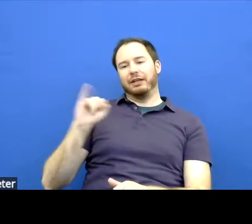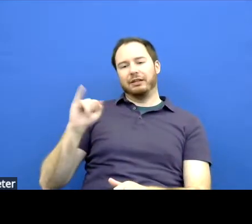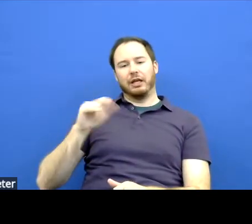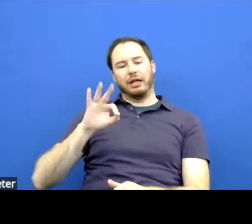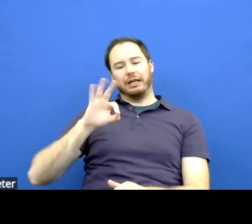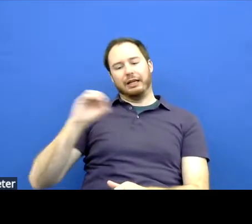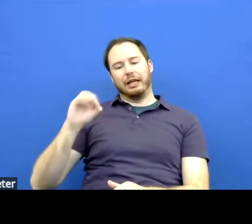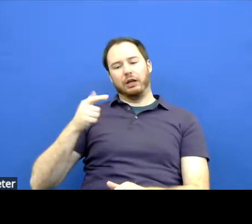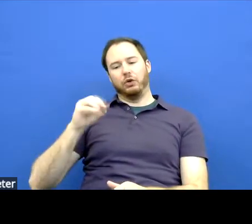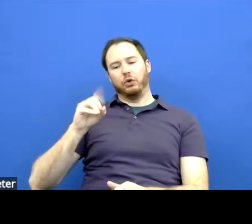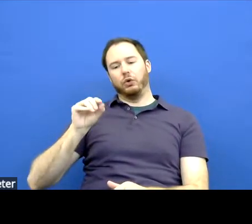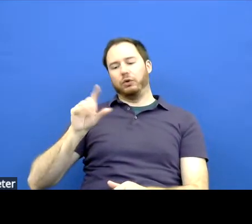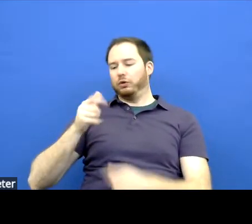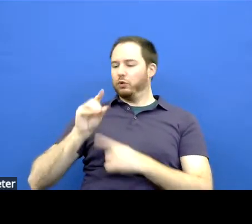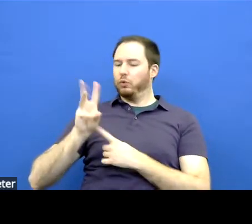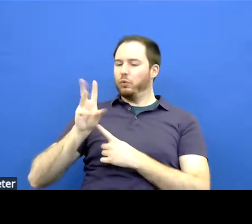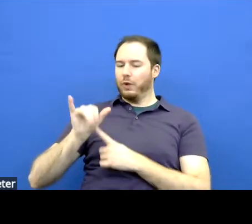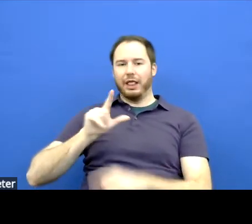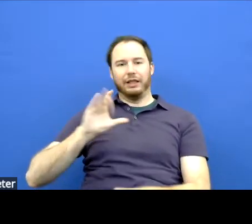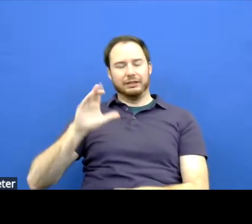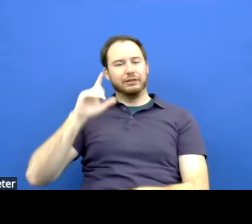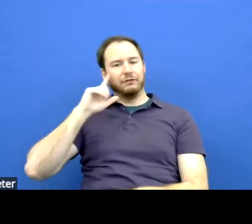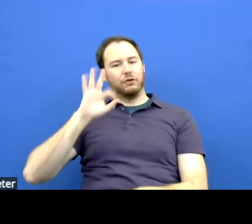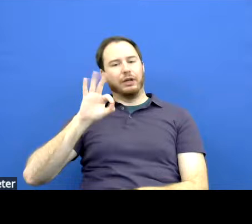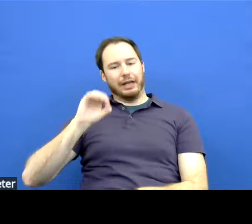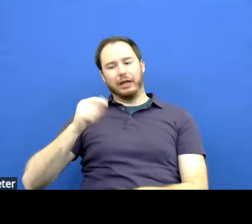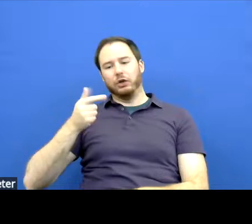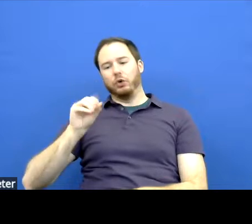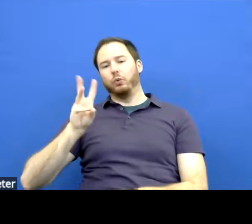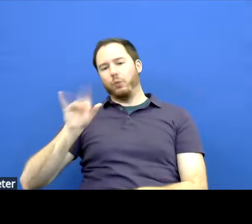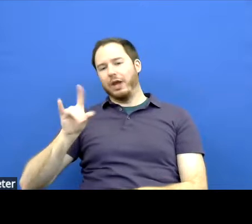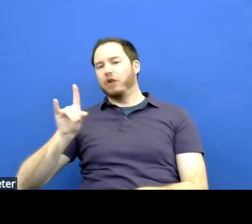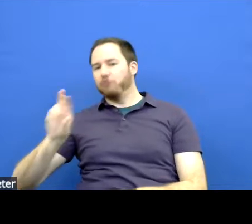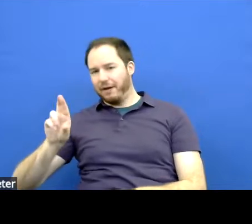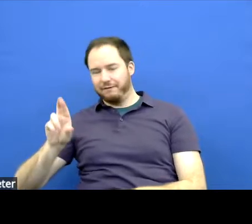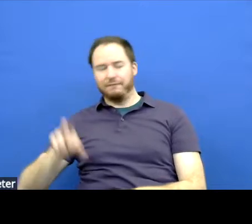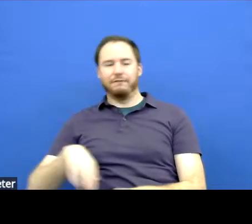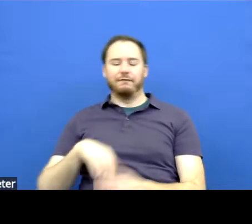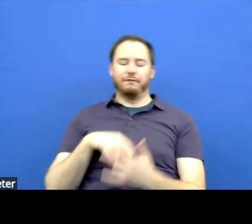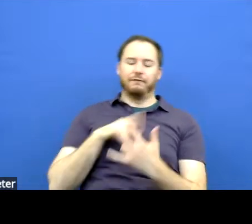Goodway LLC for 90 Goodway Drive. Seconded.